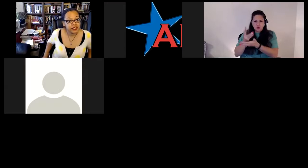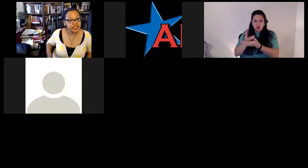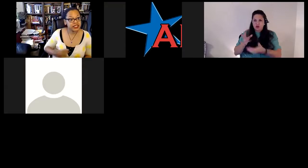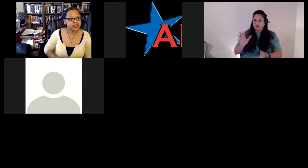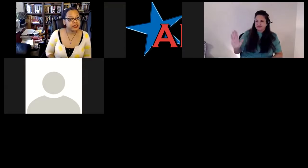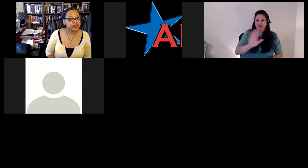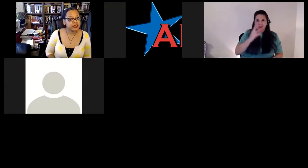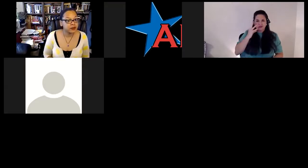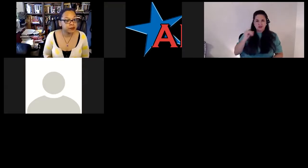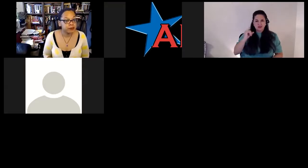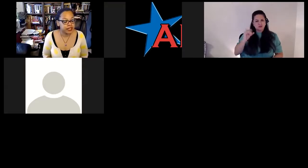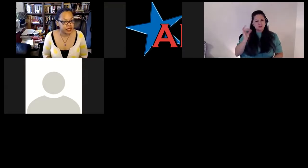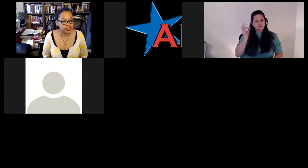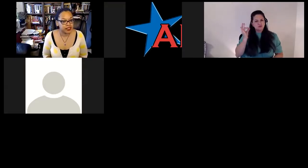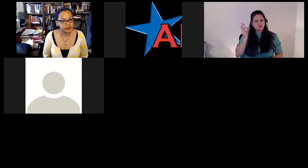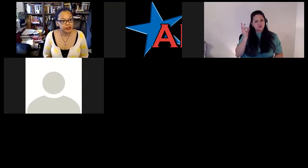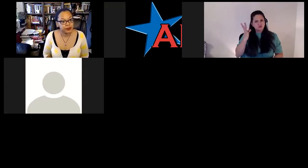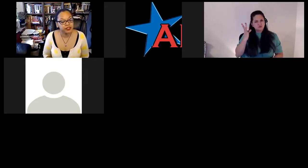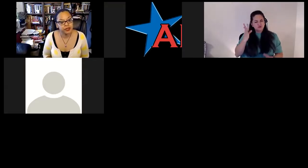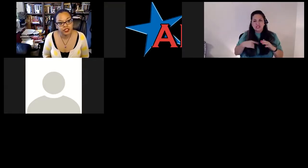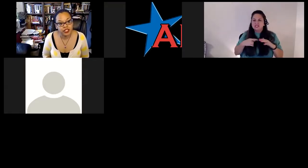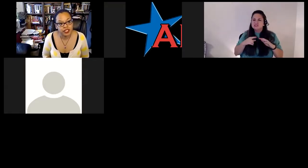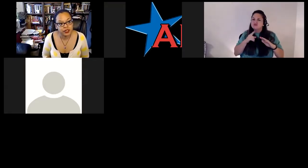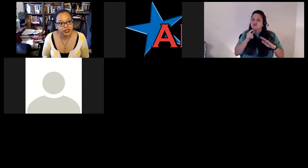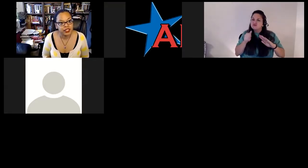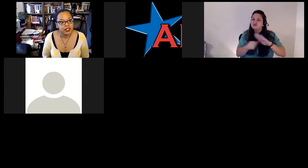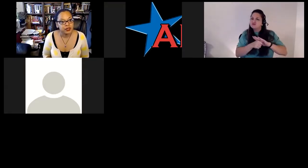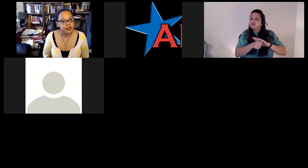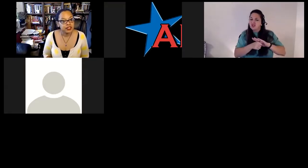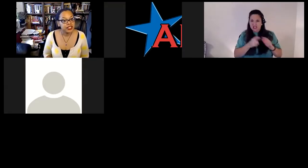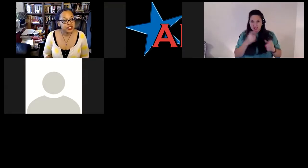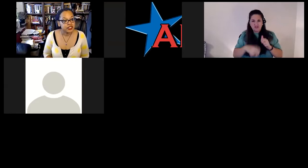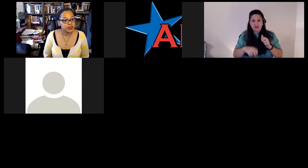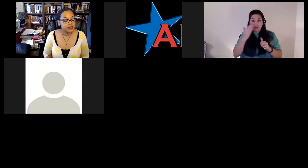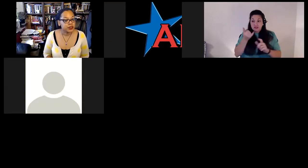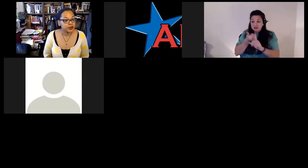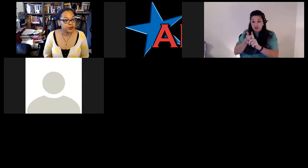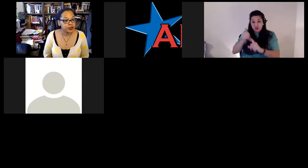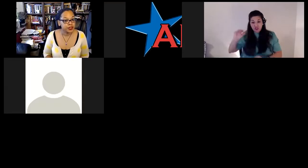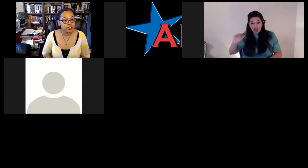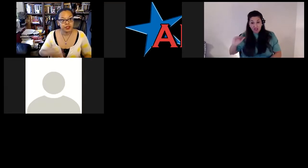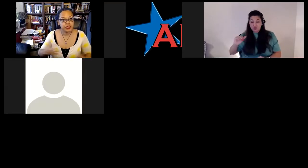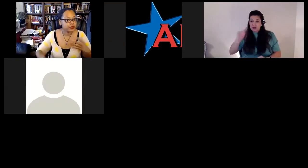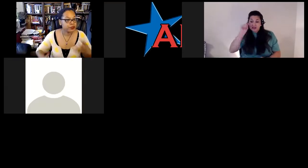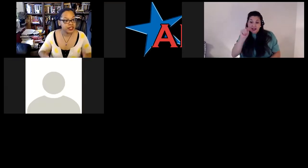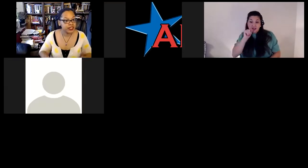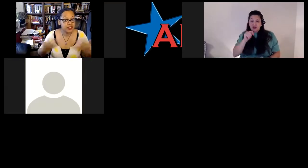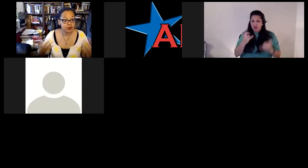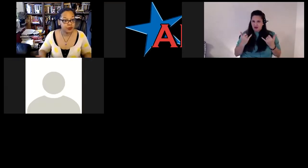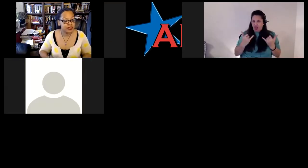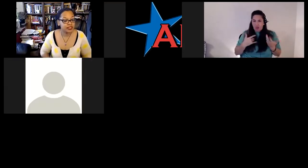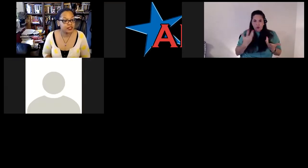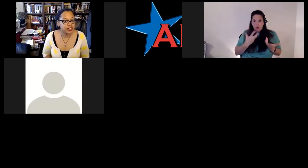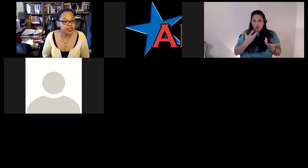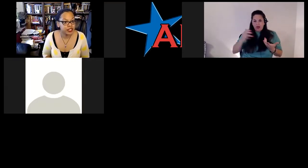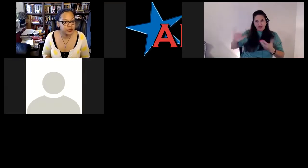very insidious. And it's difficult because when you're a child or a teenager, first of all, you are going through a natural